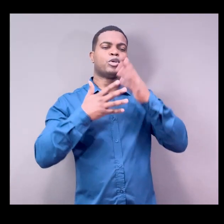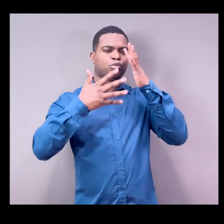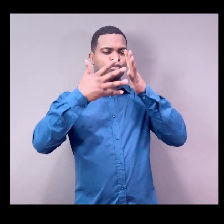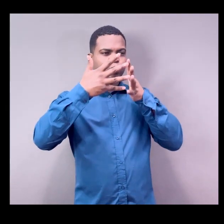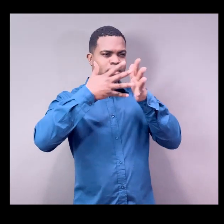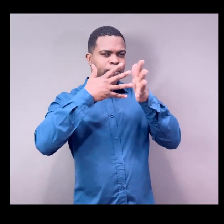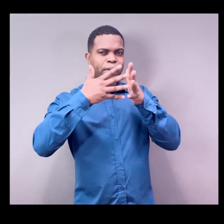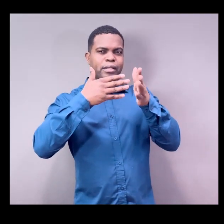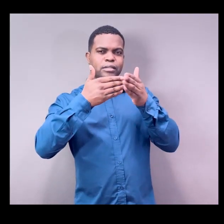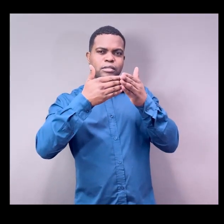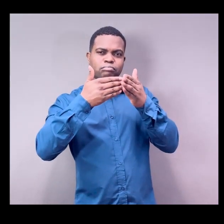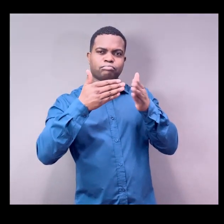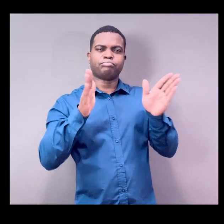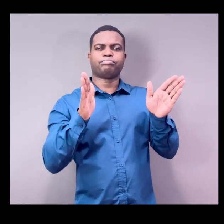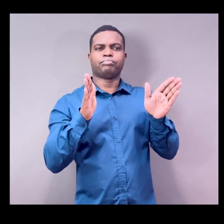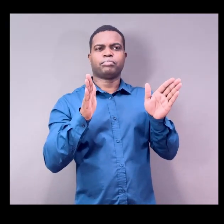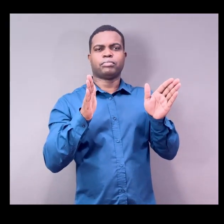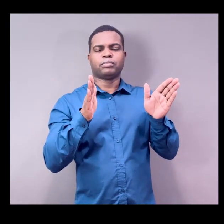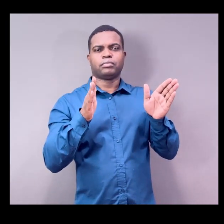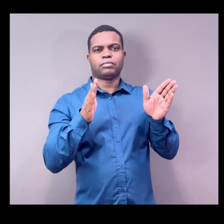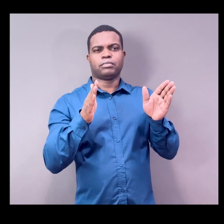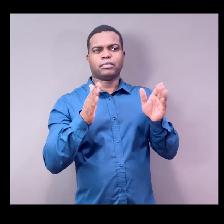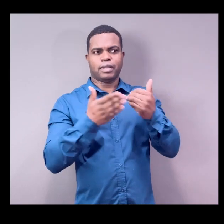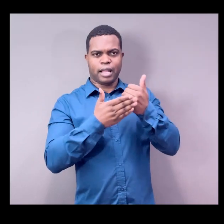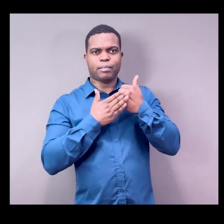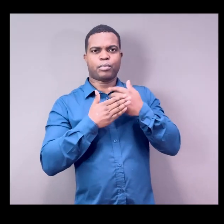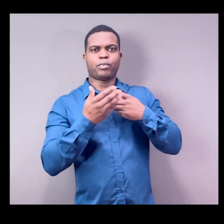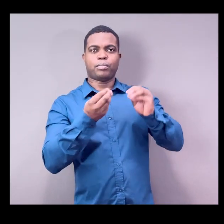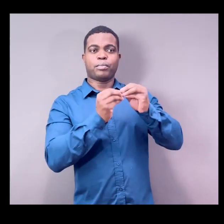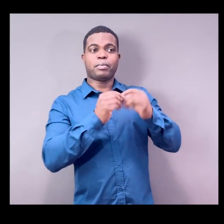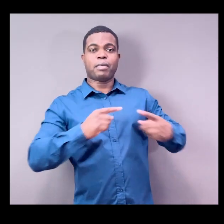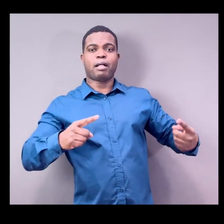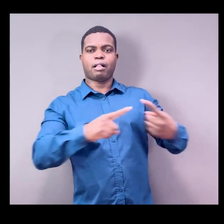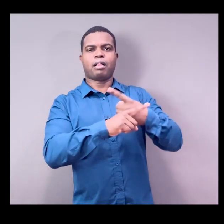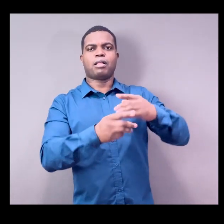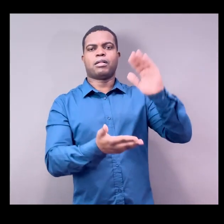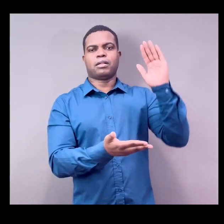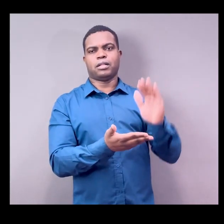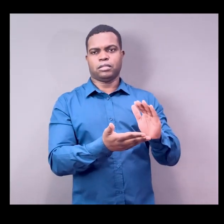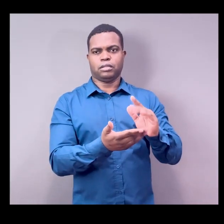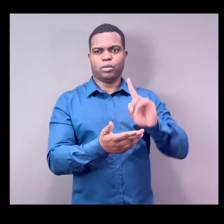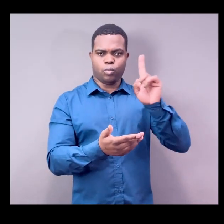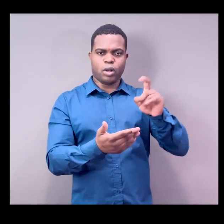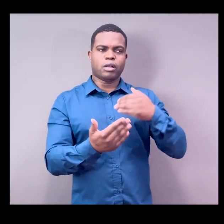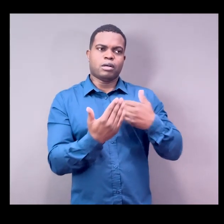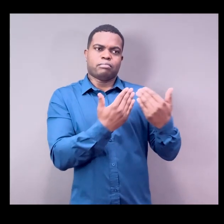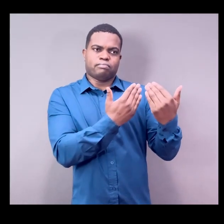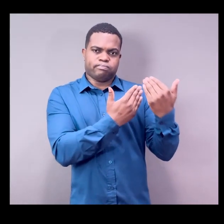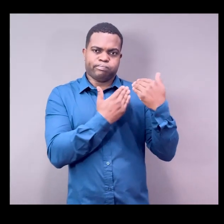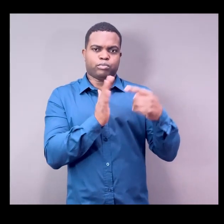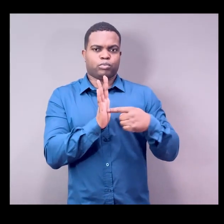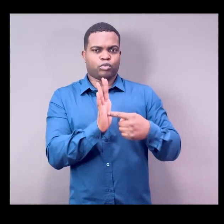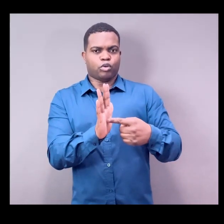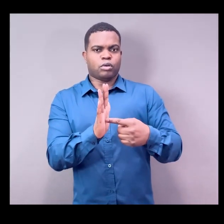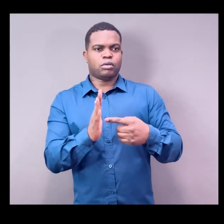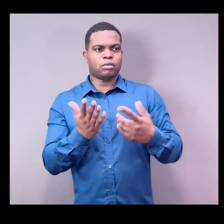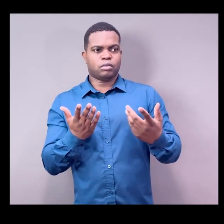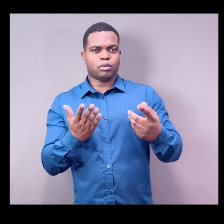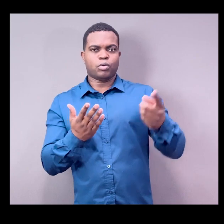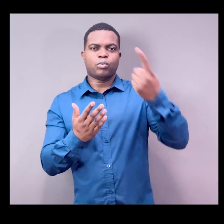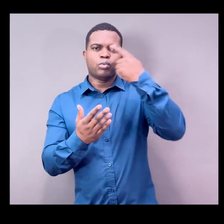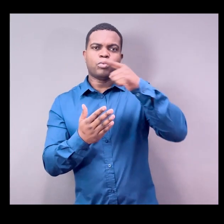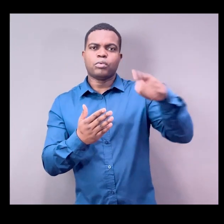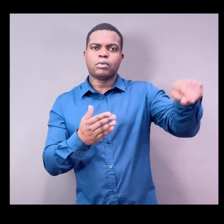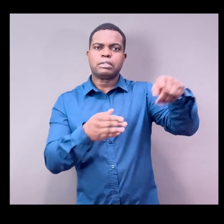Transparency. You need to clearly communicate the roles, the responsibility, and affiliations of all stakeholders